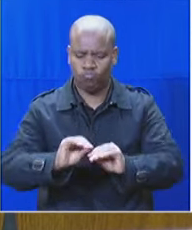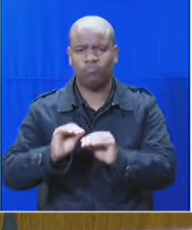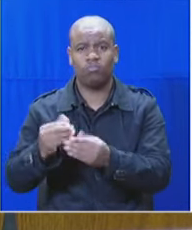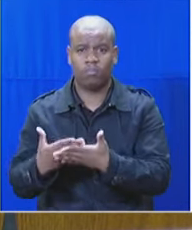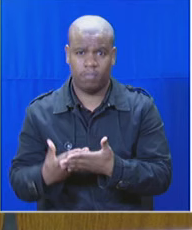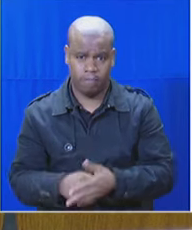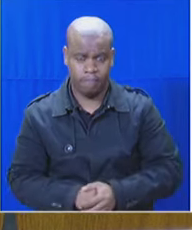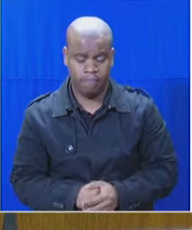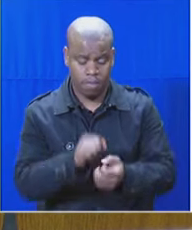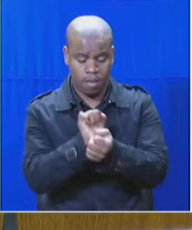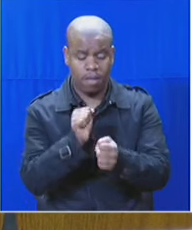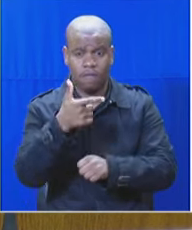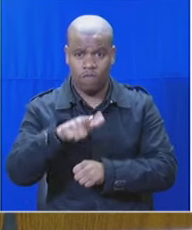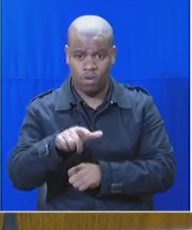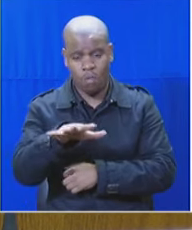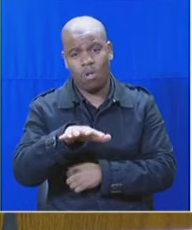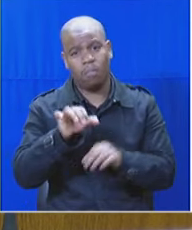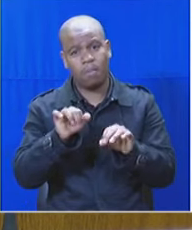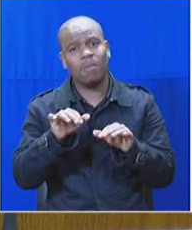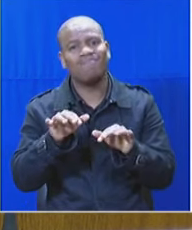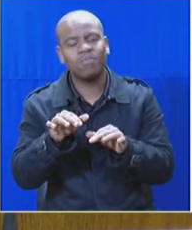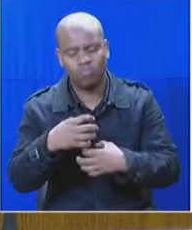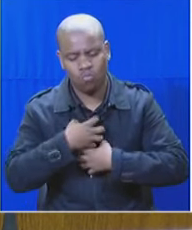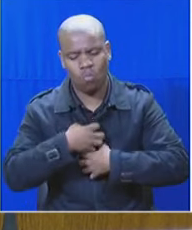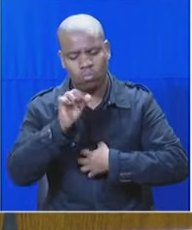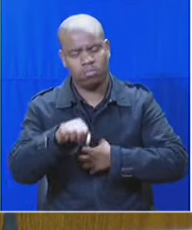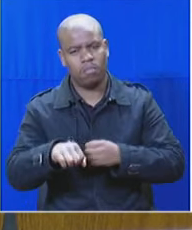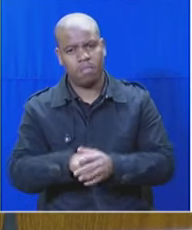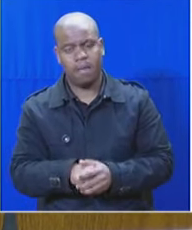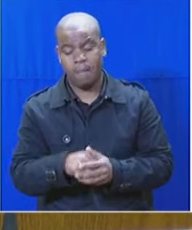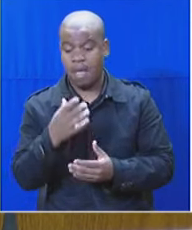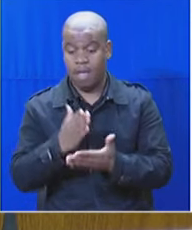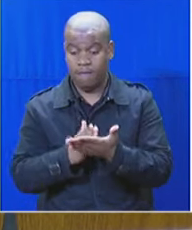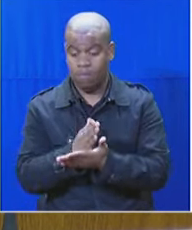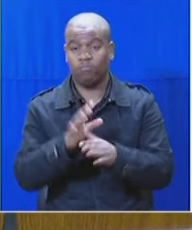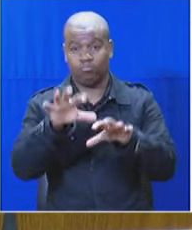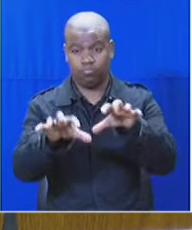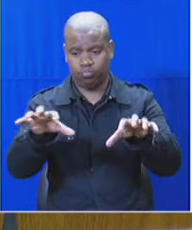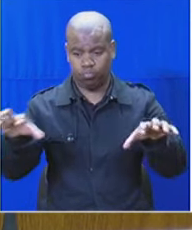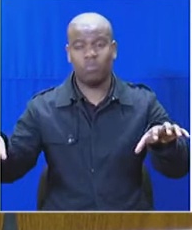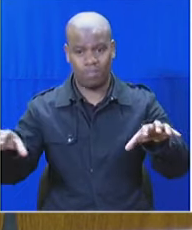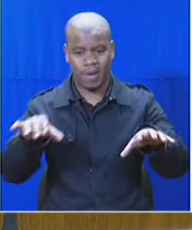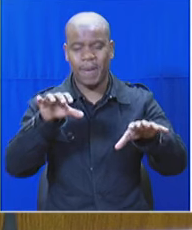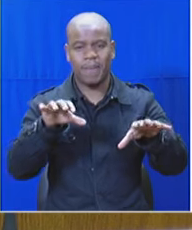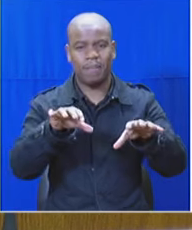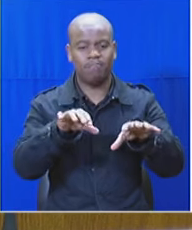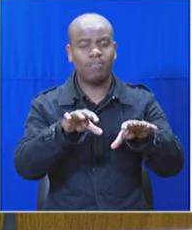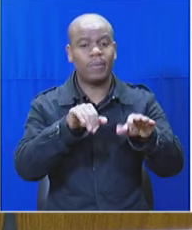be guaranteed to all who work on the land. All shall have the right to occupy land wherever they